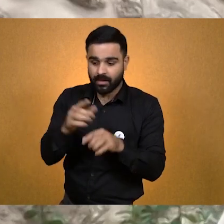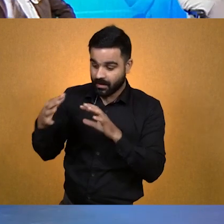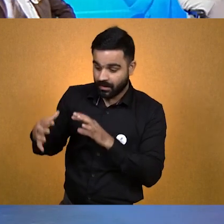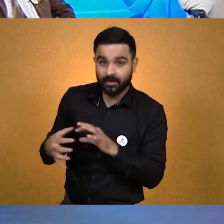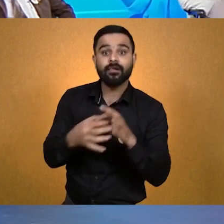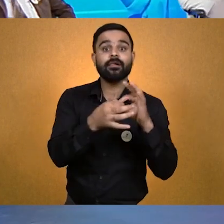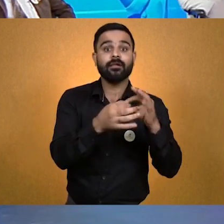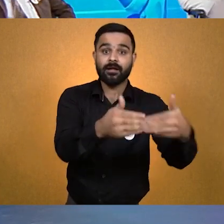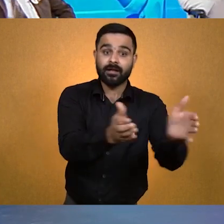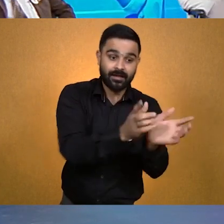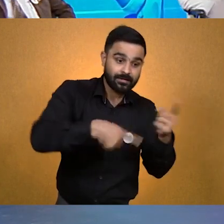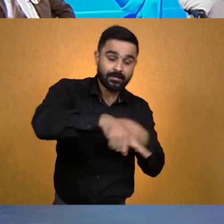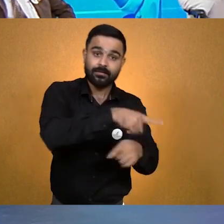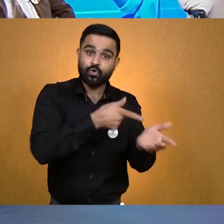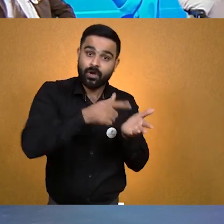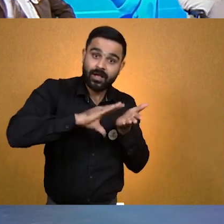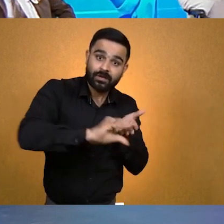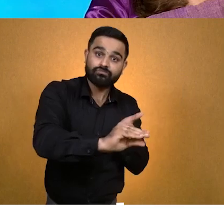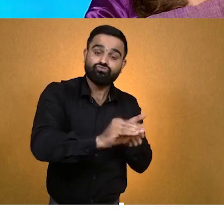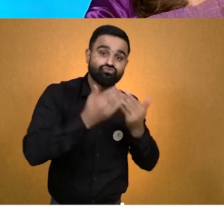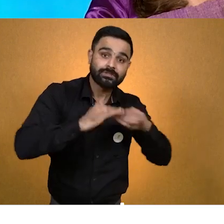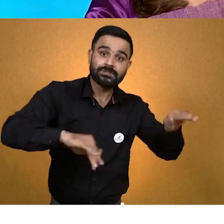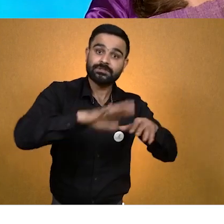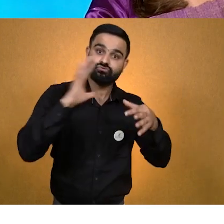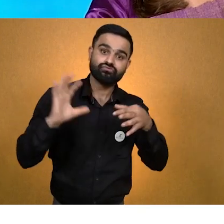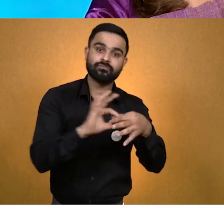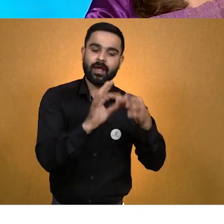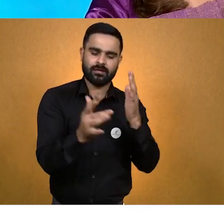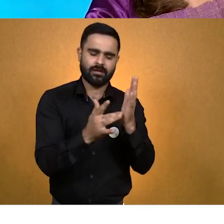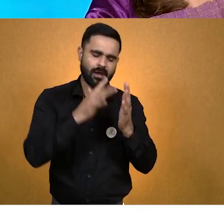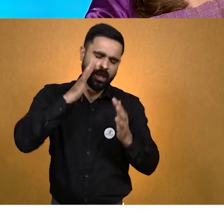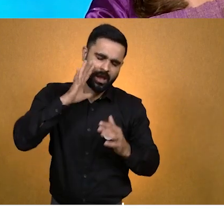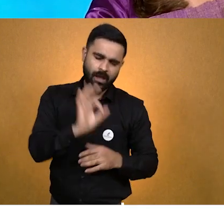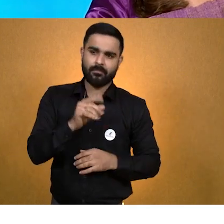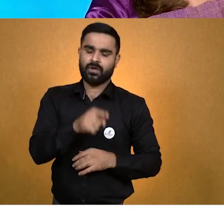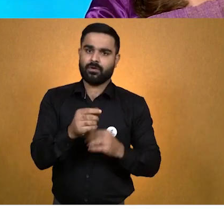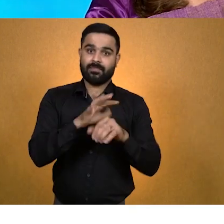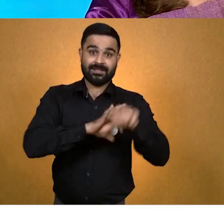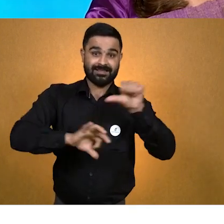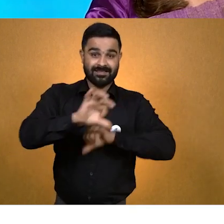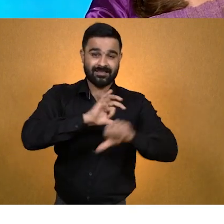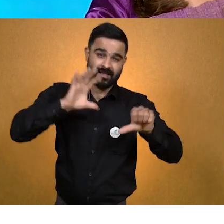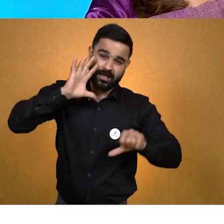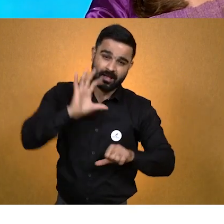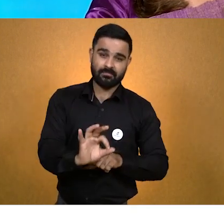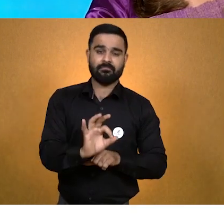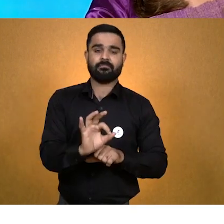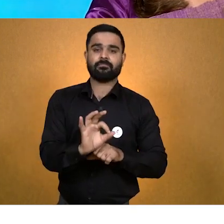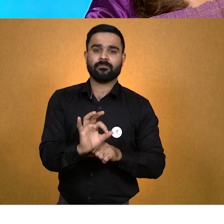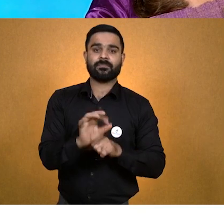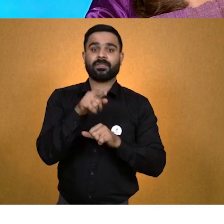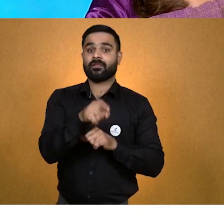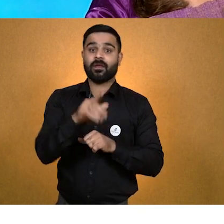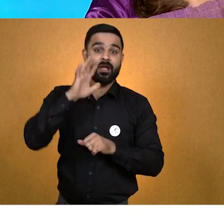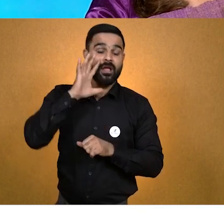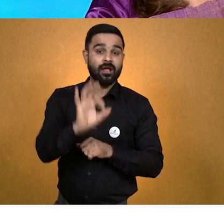link the community, the grassroots to the elite. So technology plays an important role, sports science plays an important role, but it